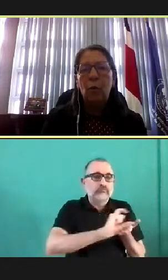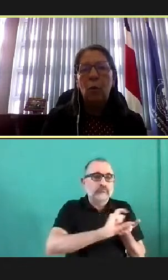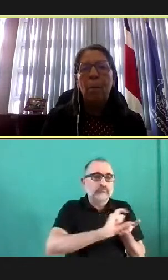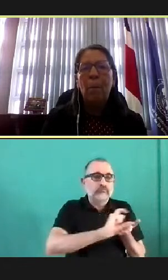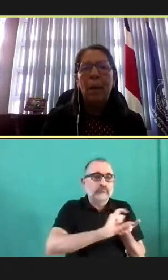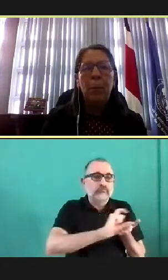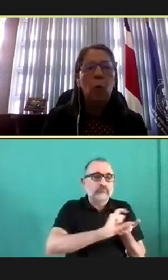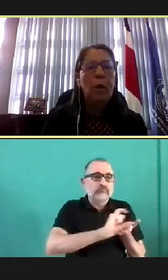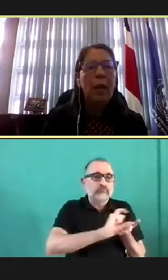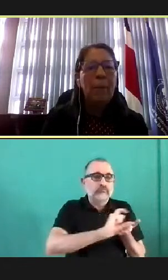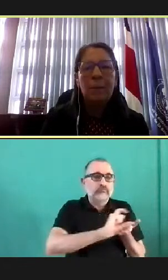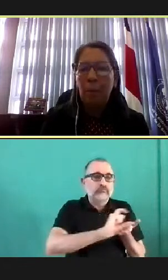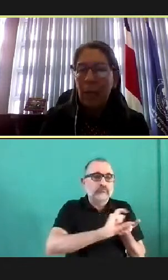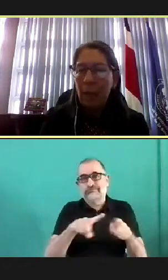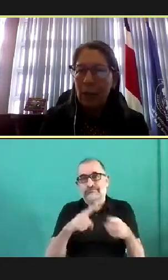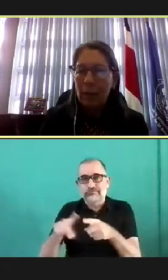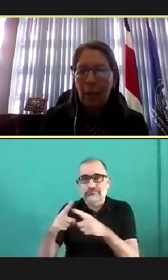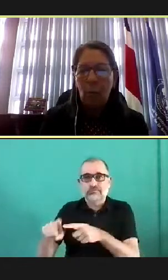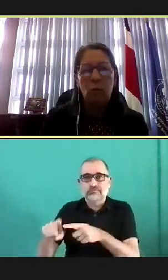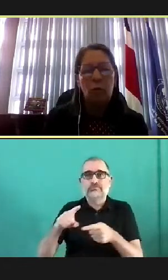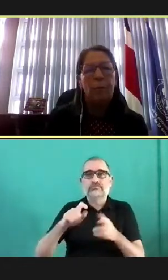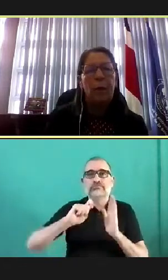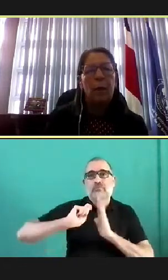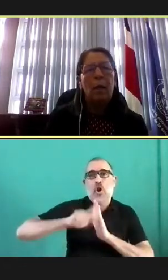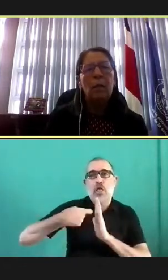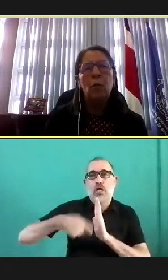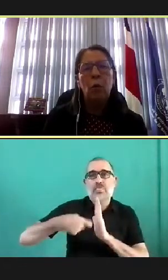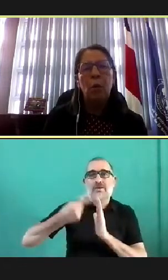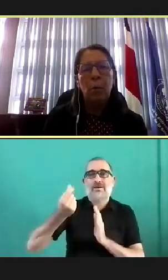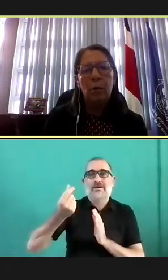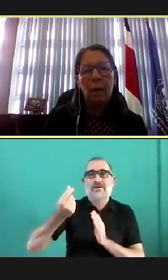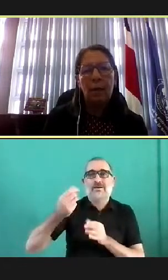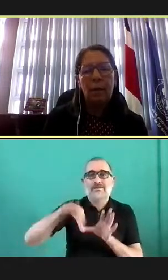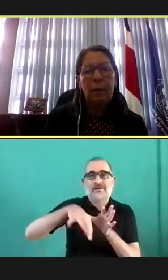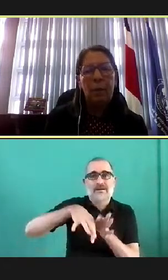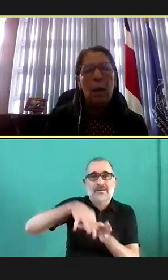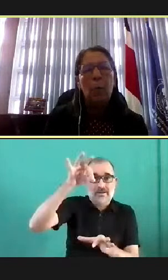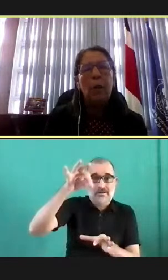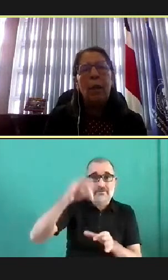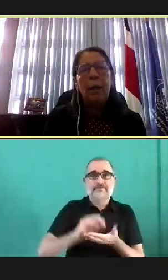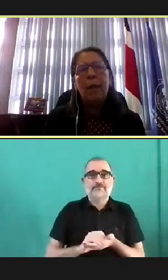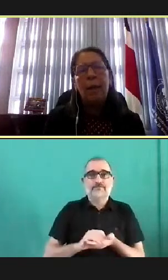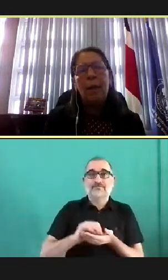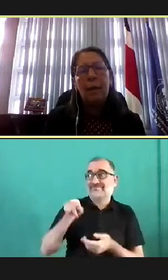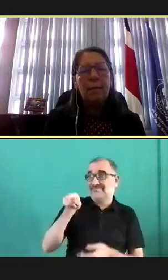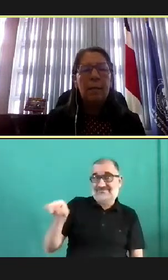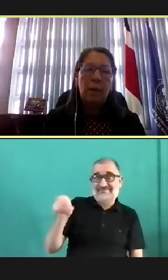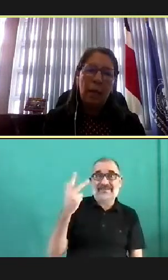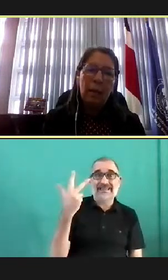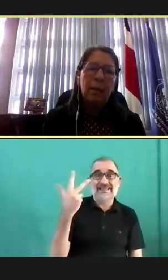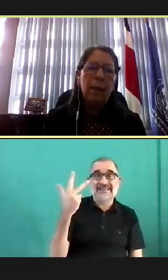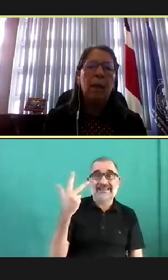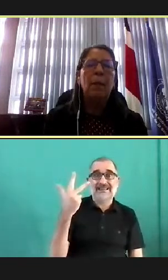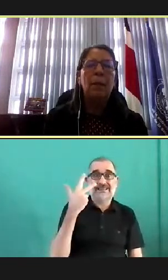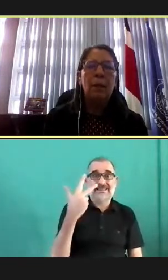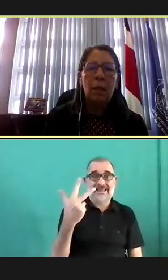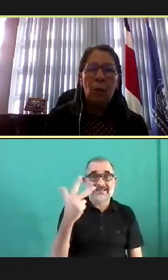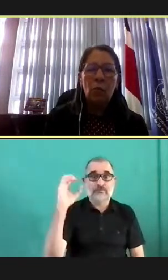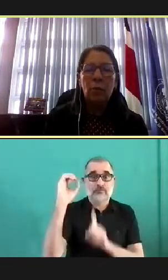resources will be devoted for preventive health programs. This is